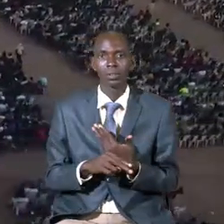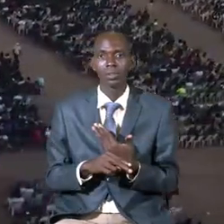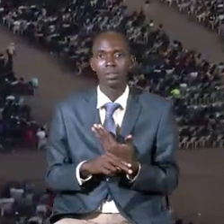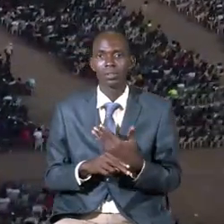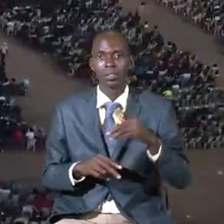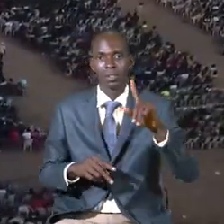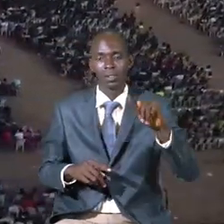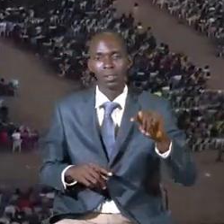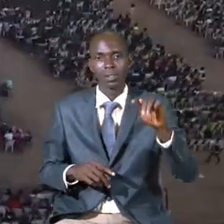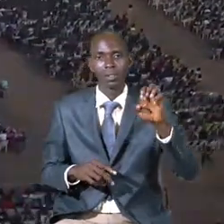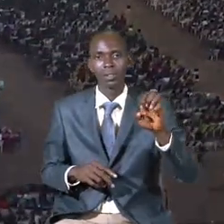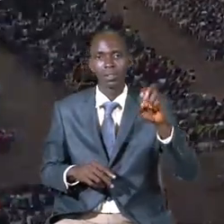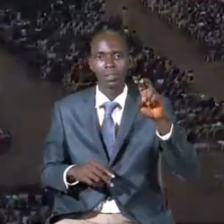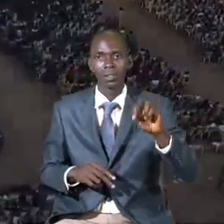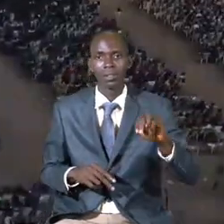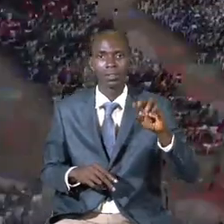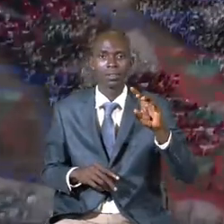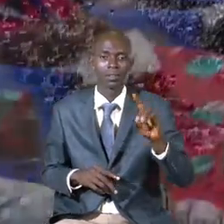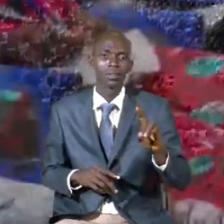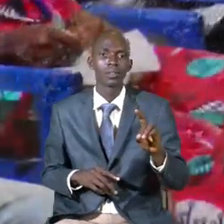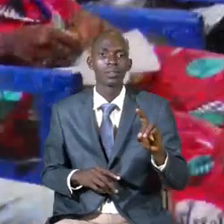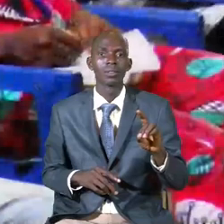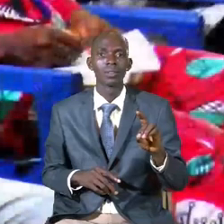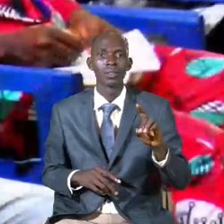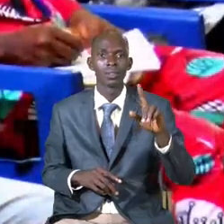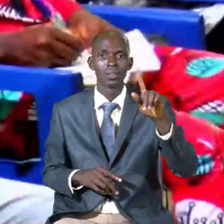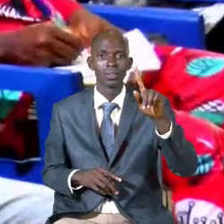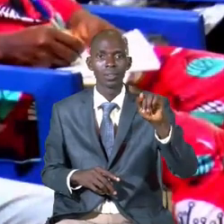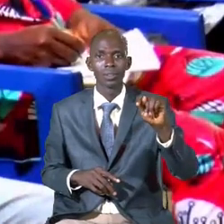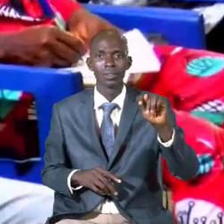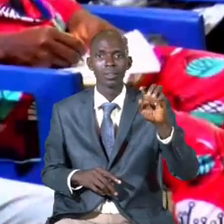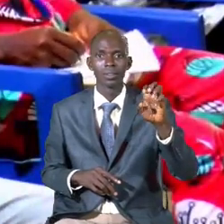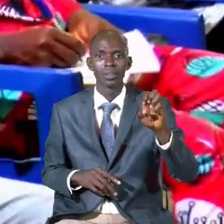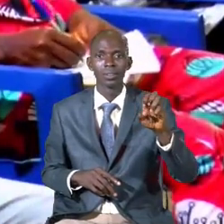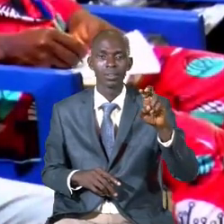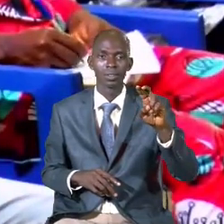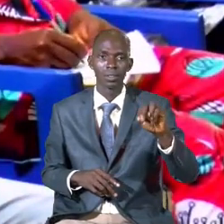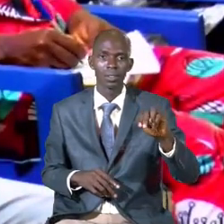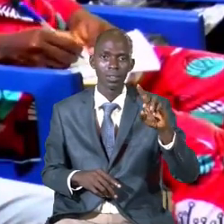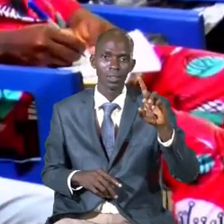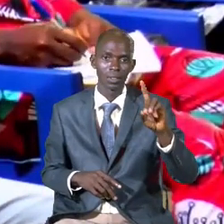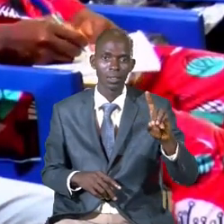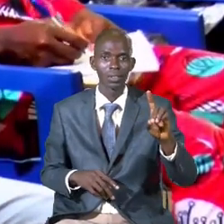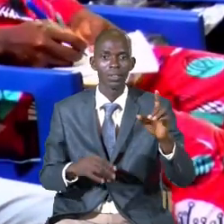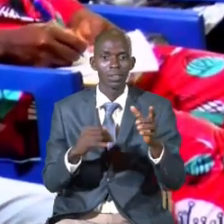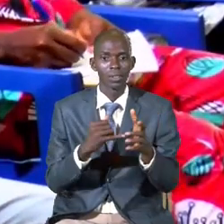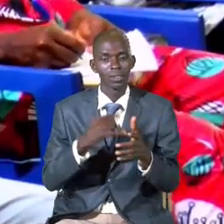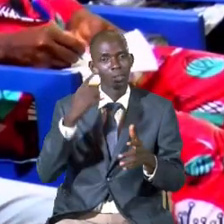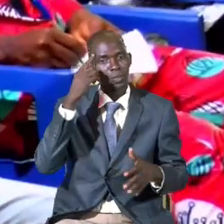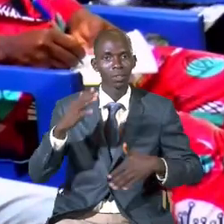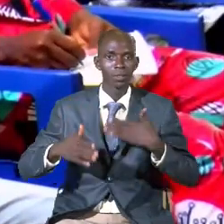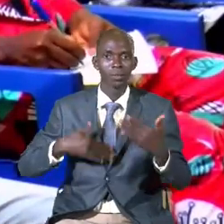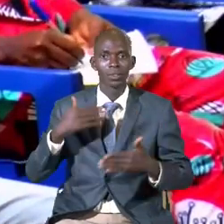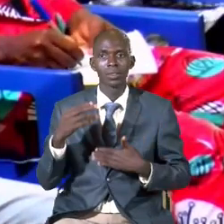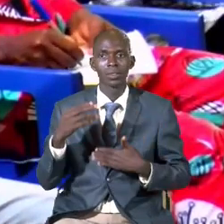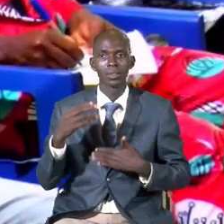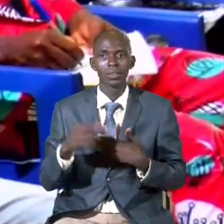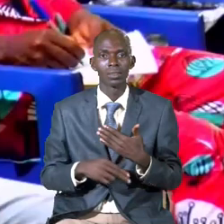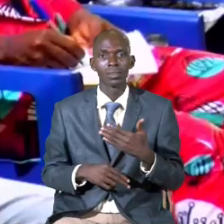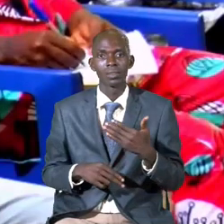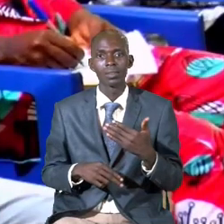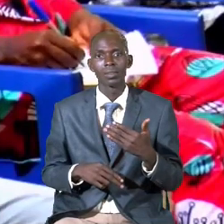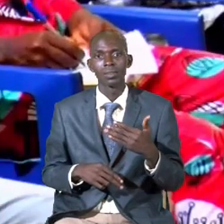and you nourish that truth in your heart in your life with because you want